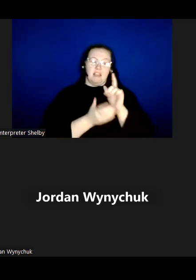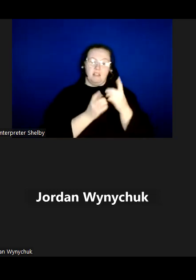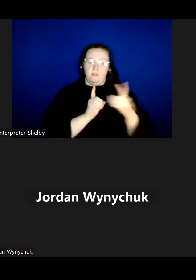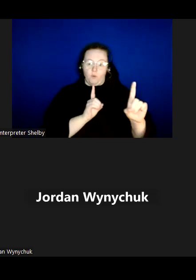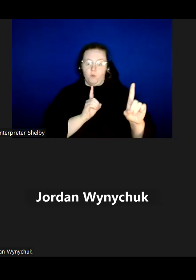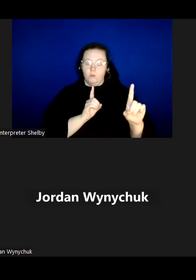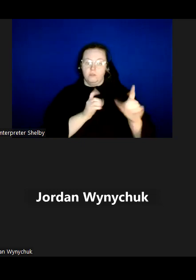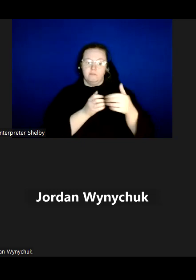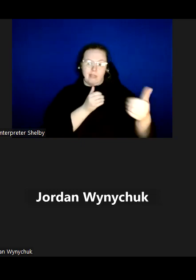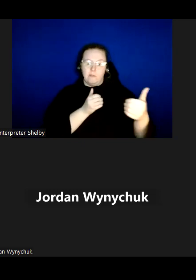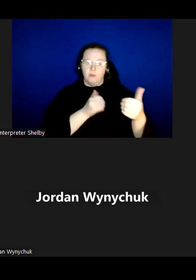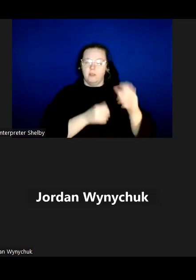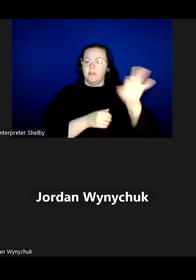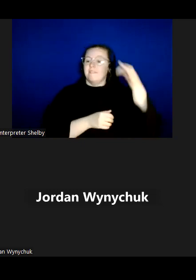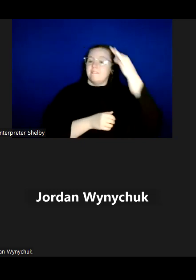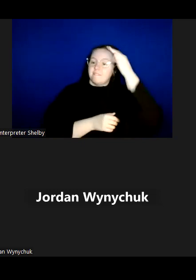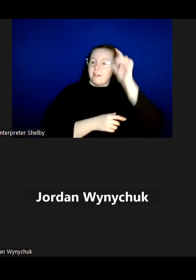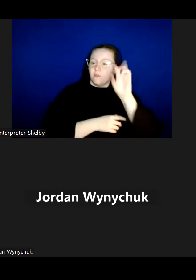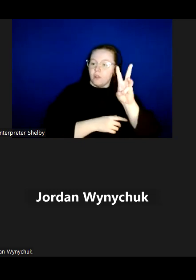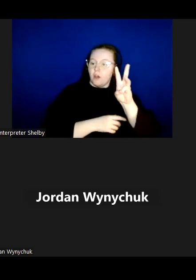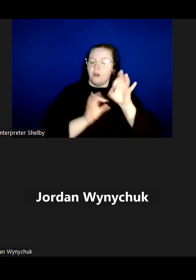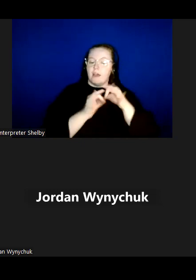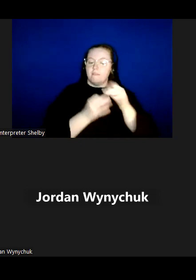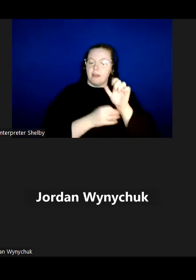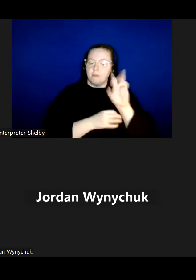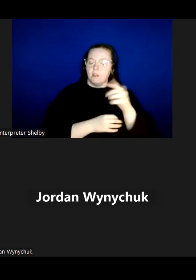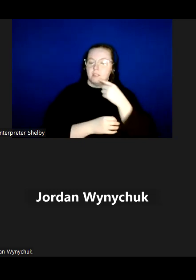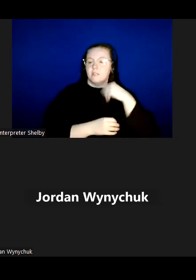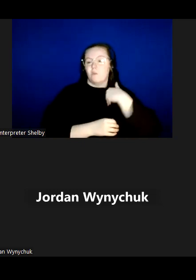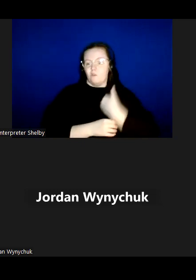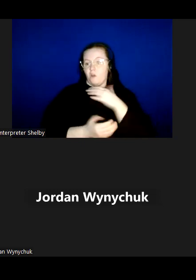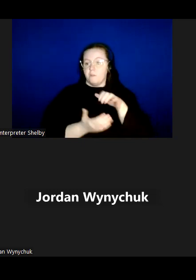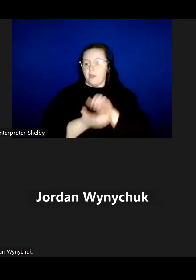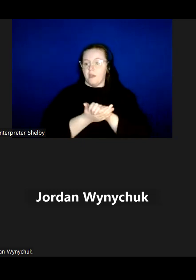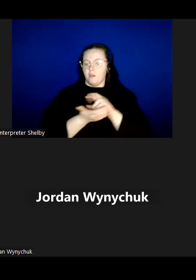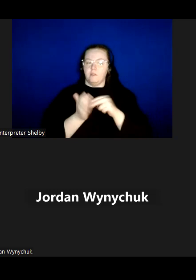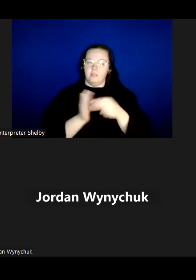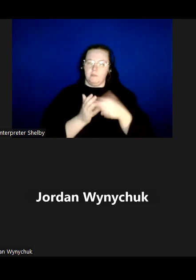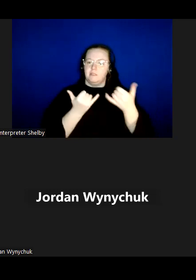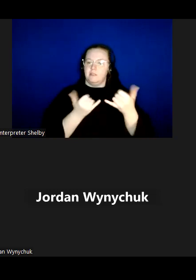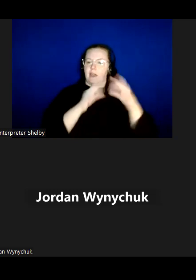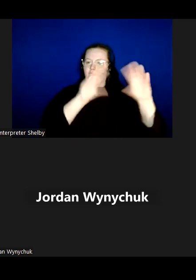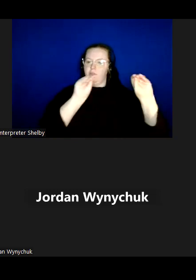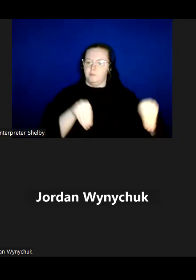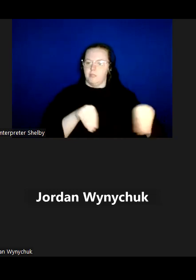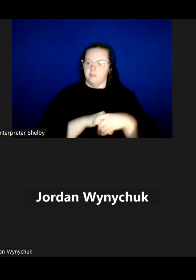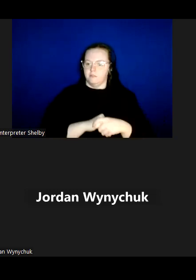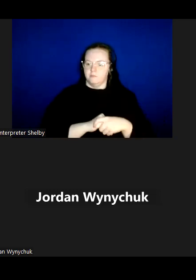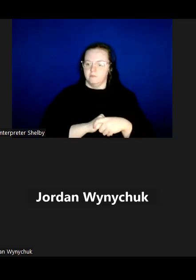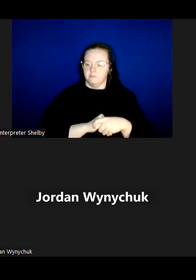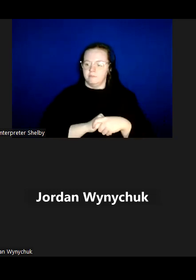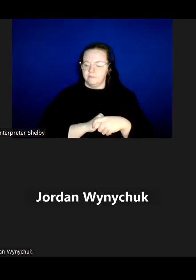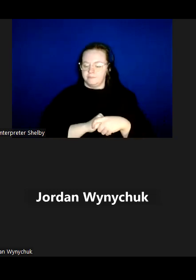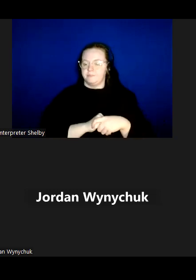up, federal law and family law states because we were married, he gets 50% share in this